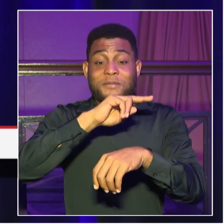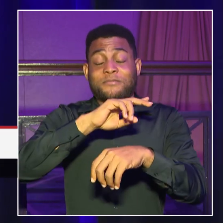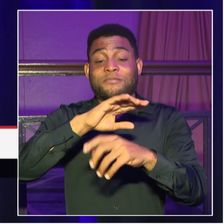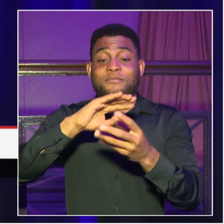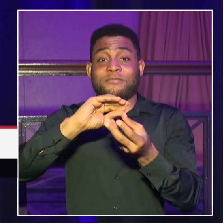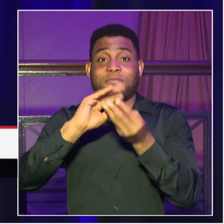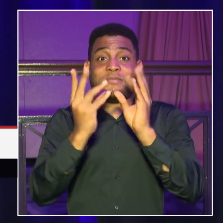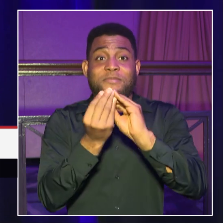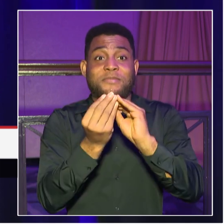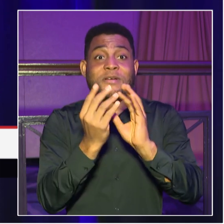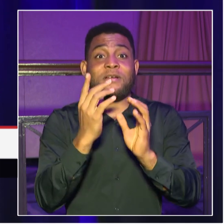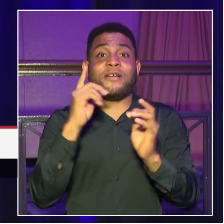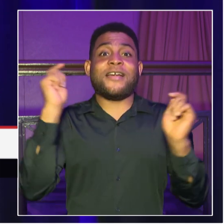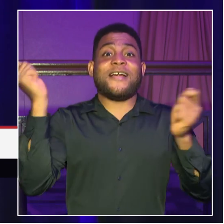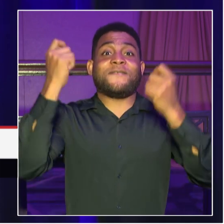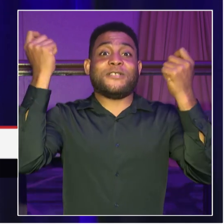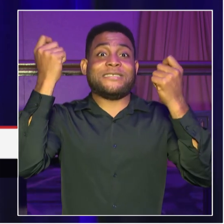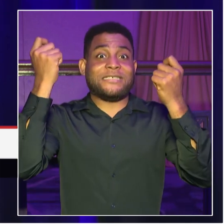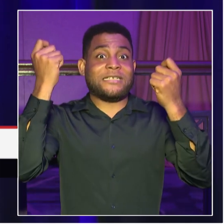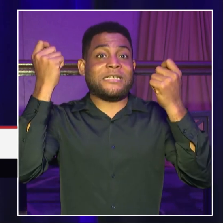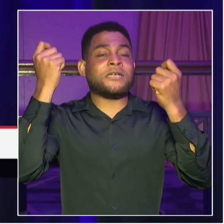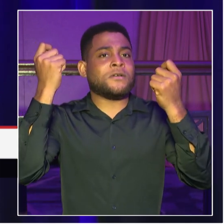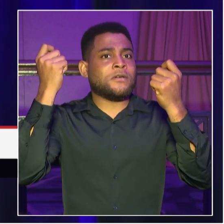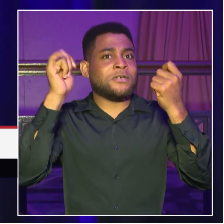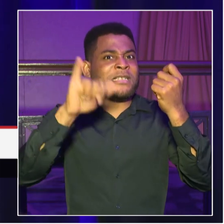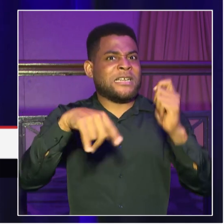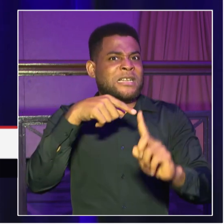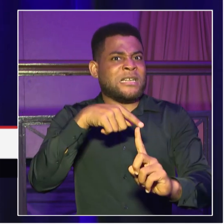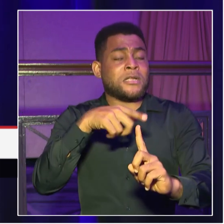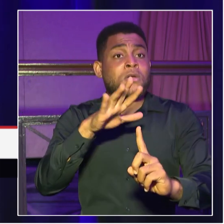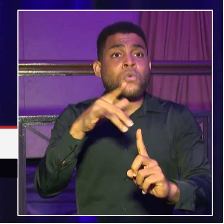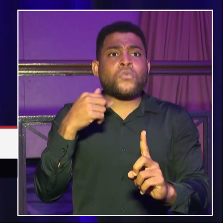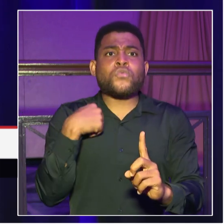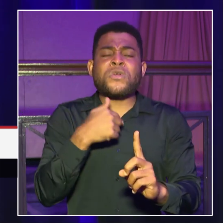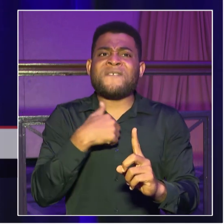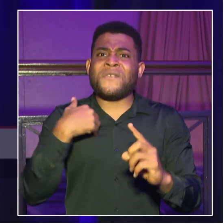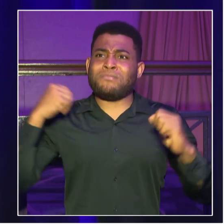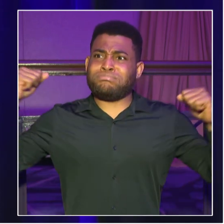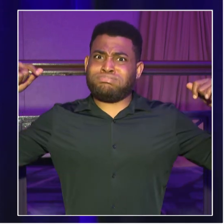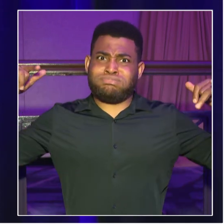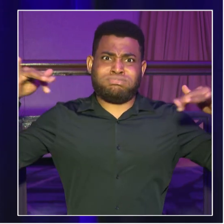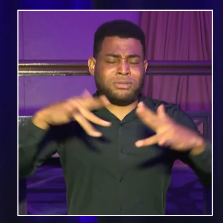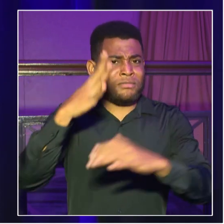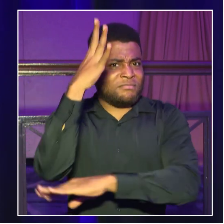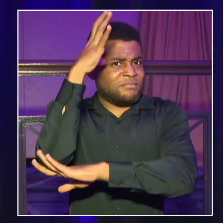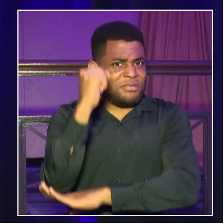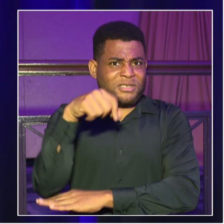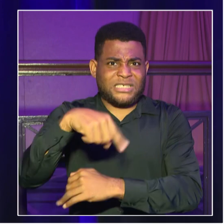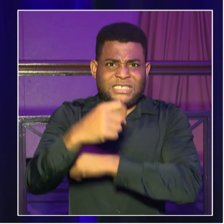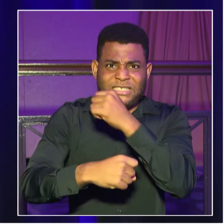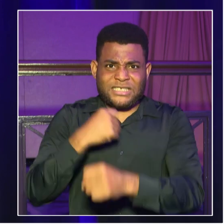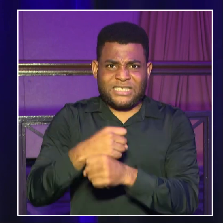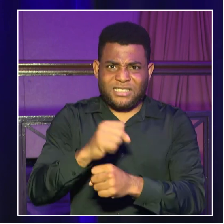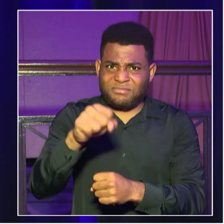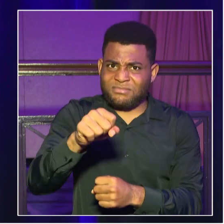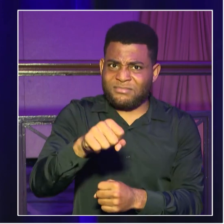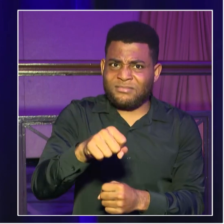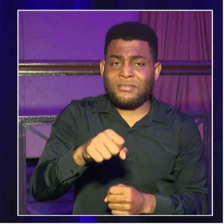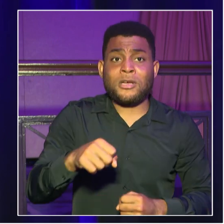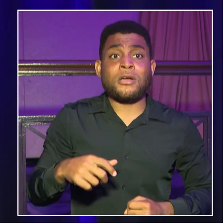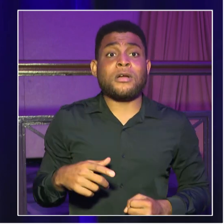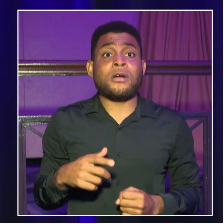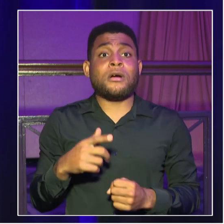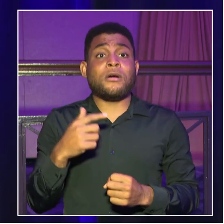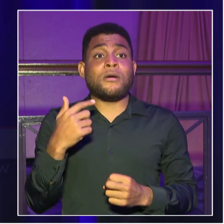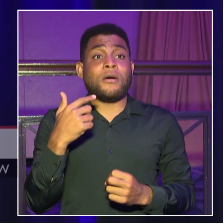year's Cherry Blossom Festival. And we're proud that the federal government is doing